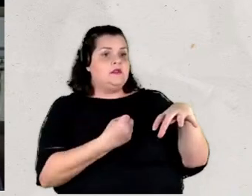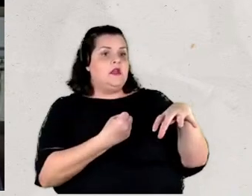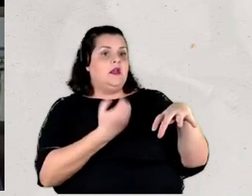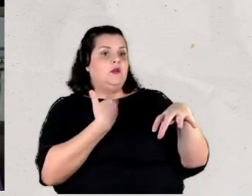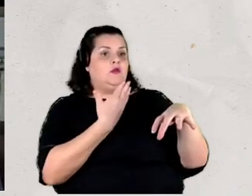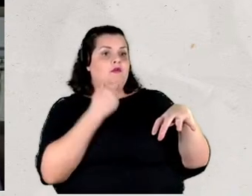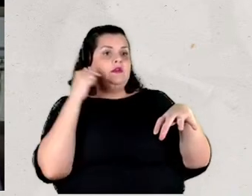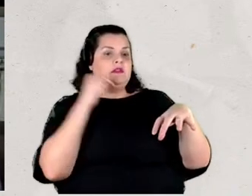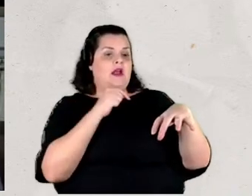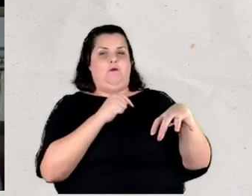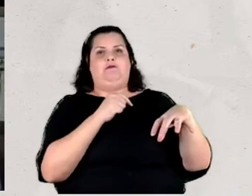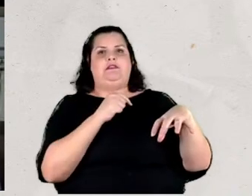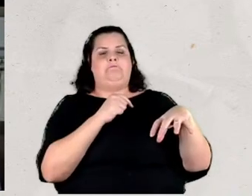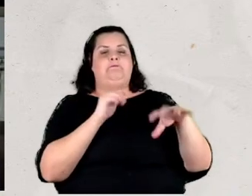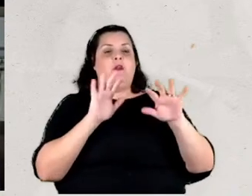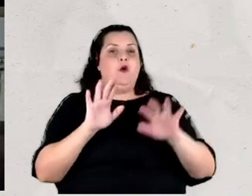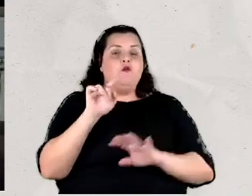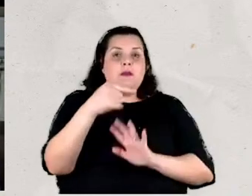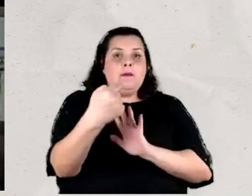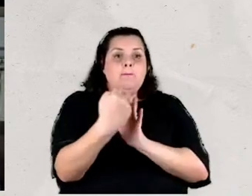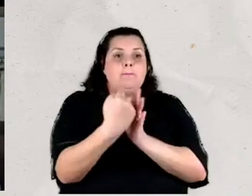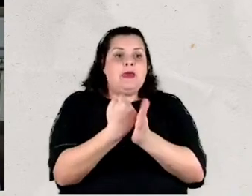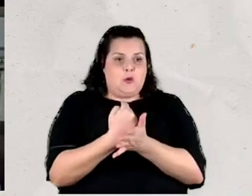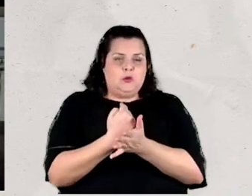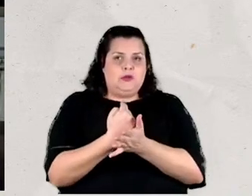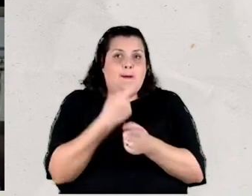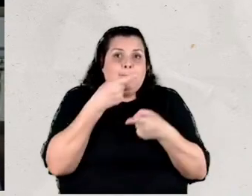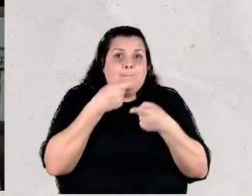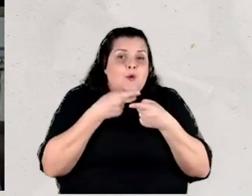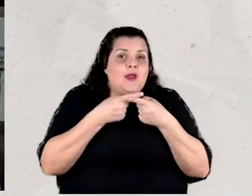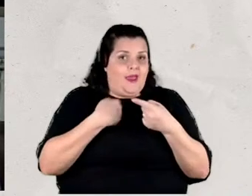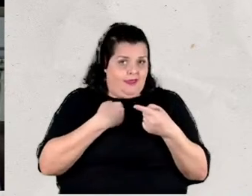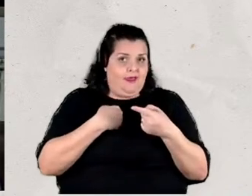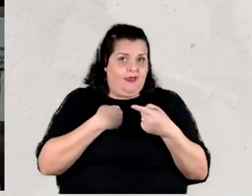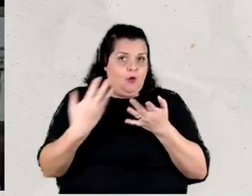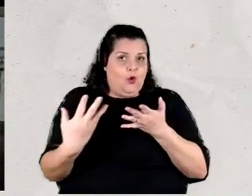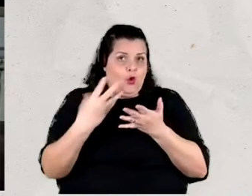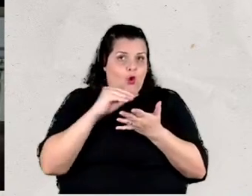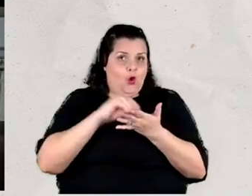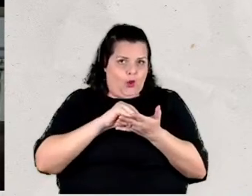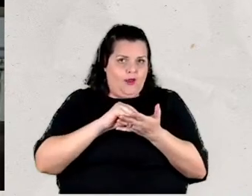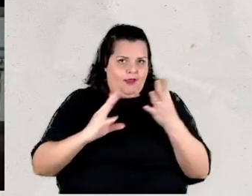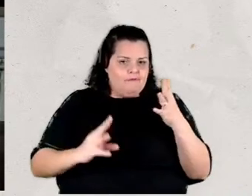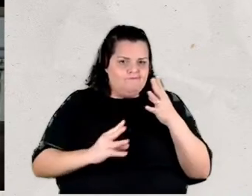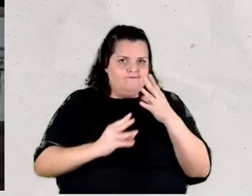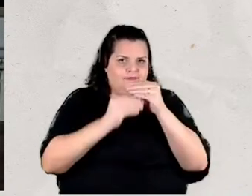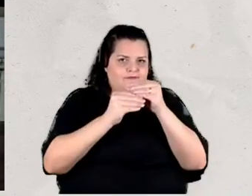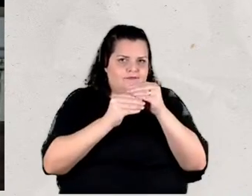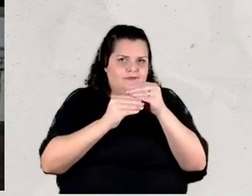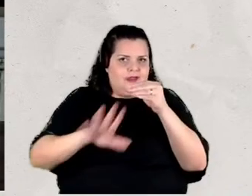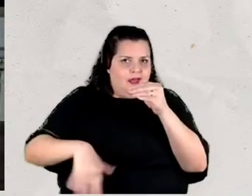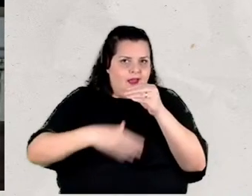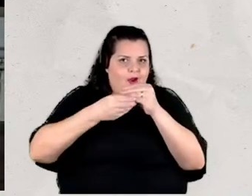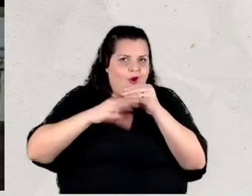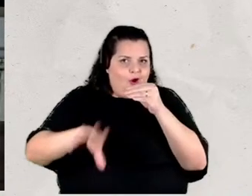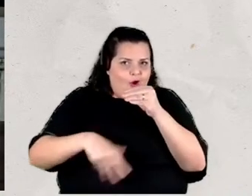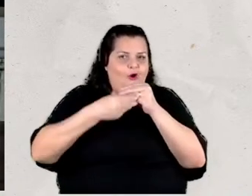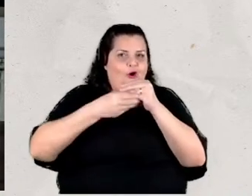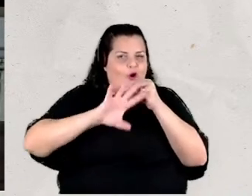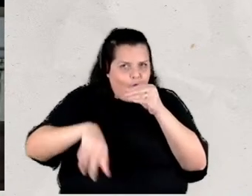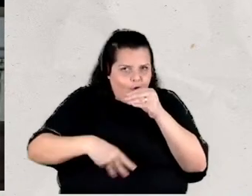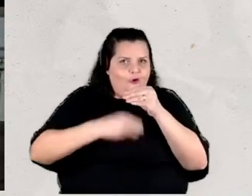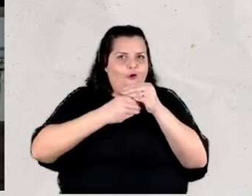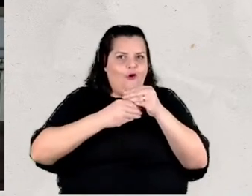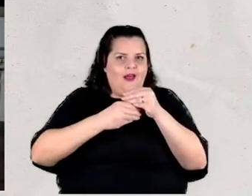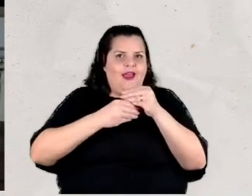trying to do here is engage Palestinians where they are without compromising where I am. I